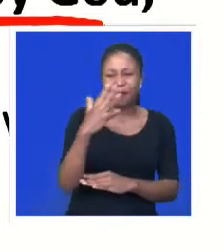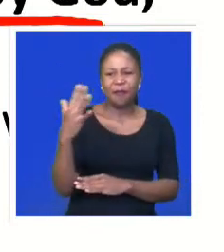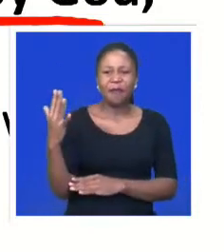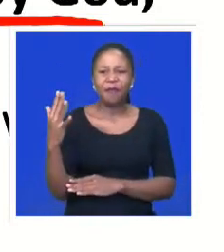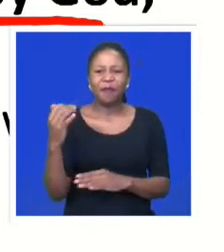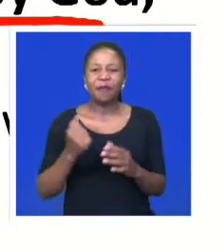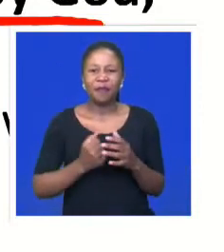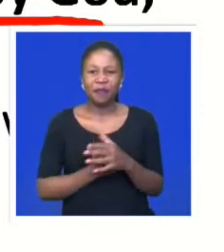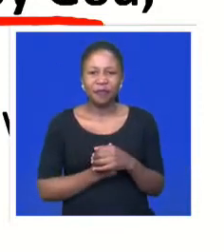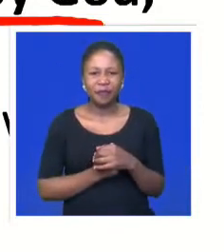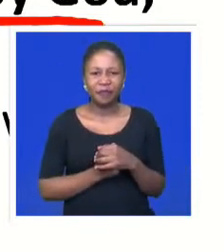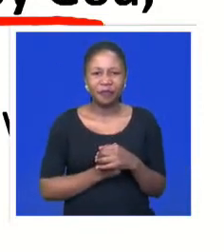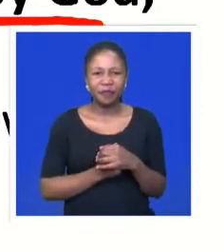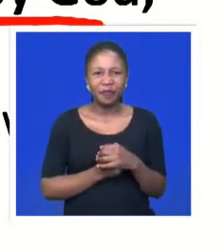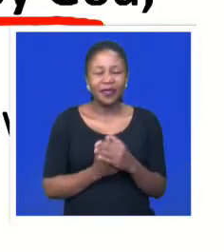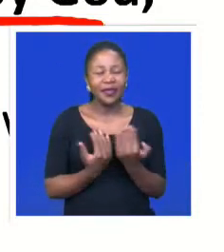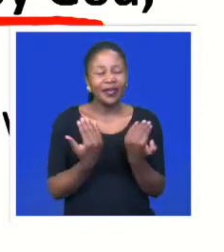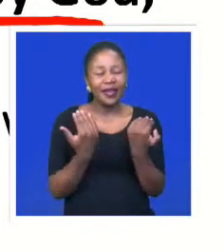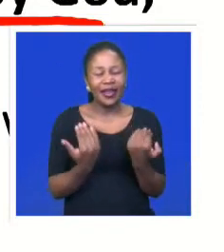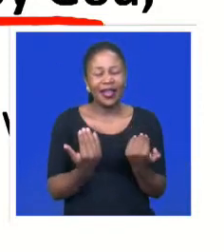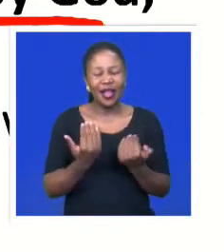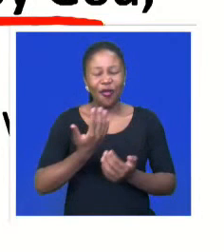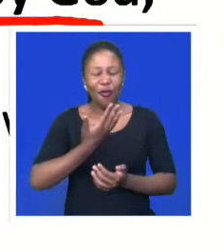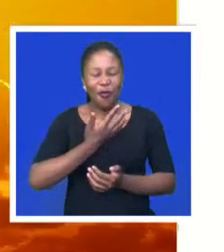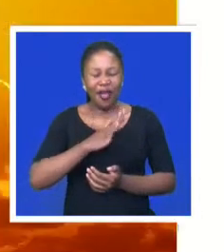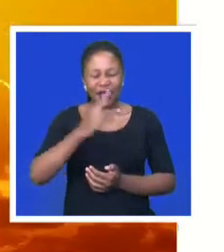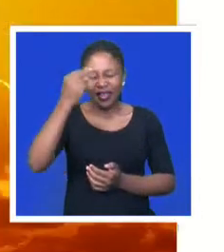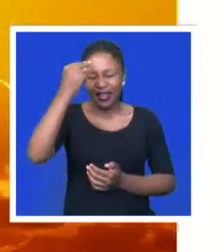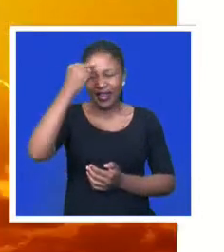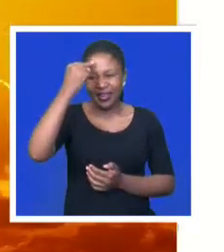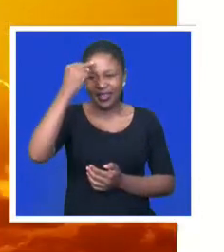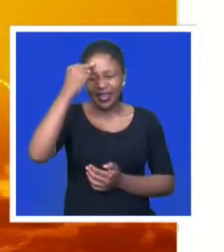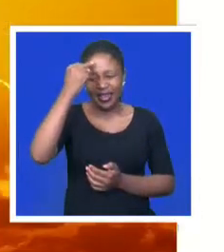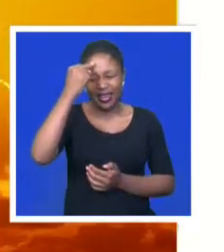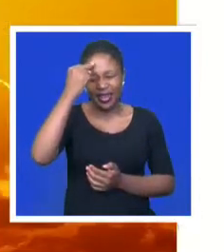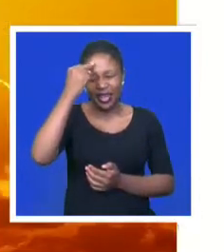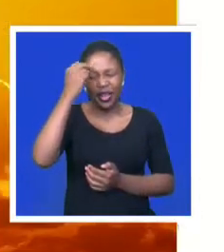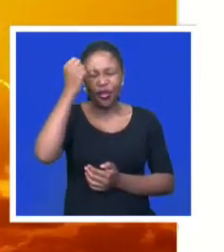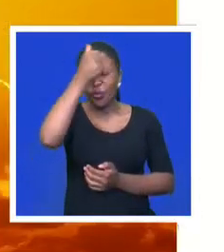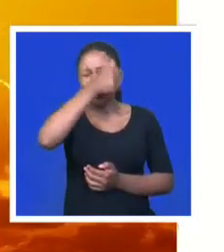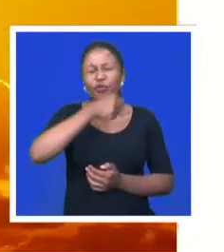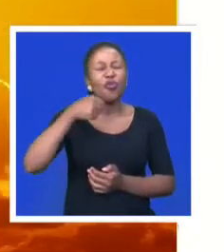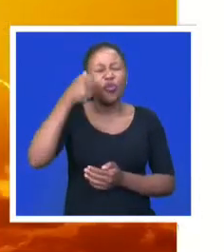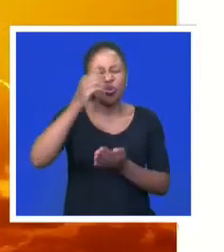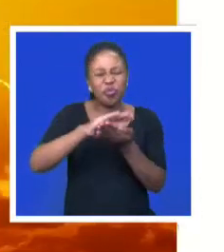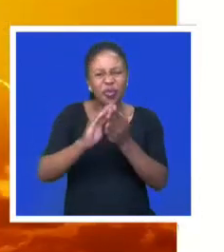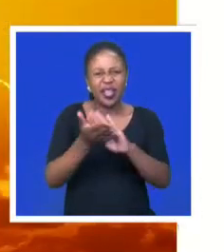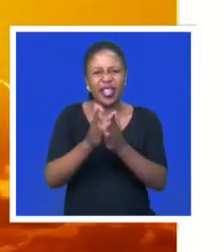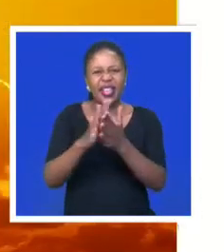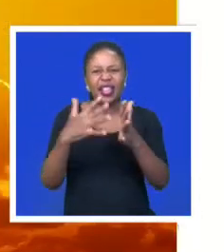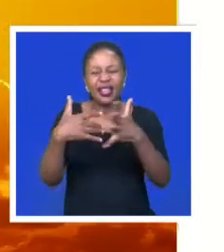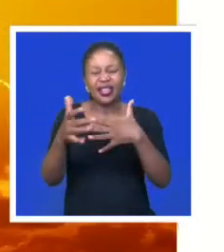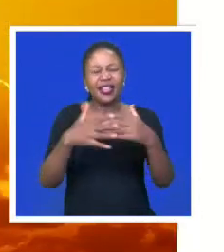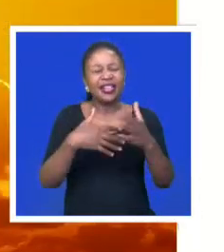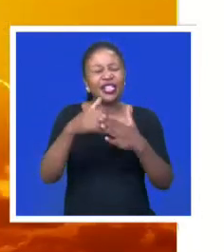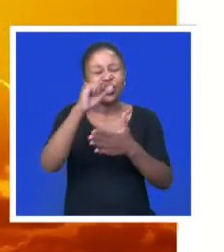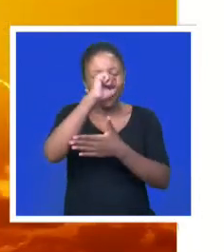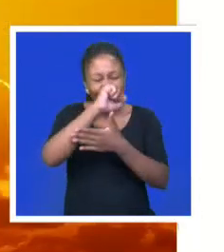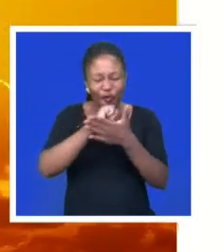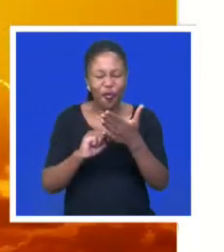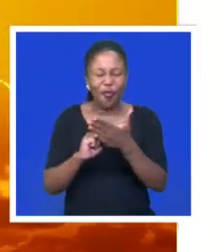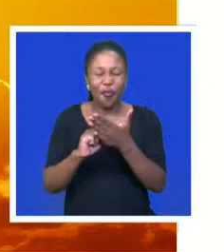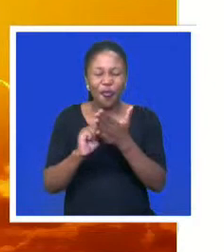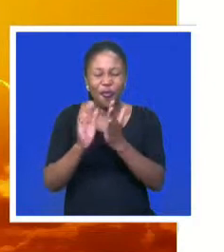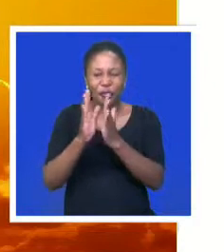a biblical perspective. Okay, dear learner, I've got examples of natural things which we say